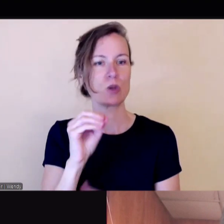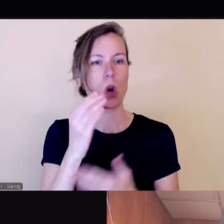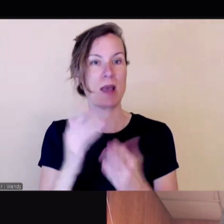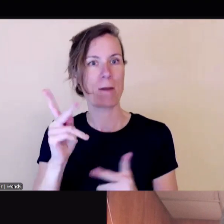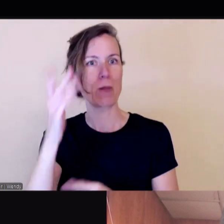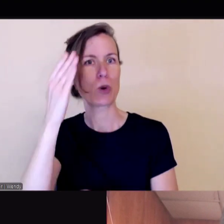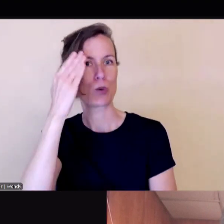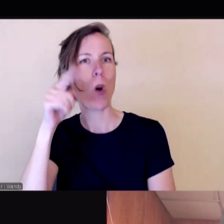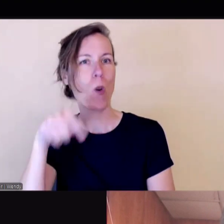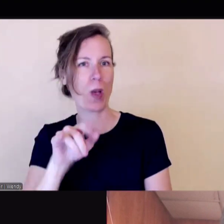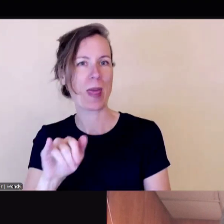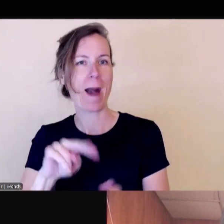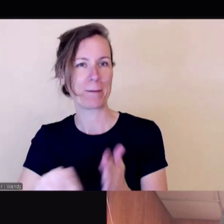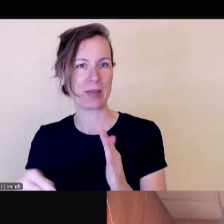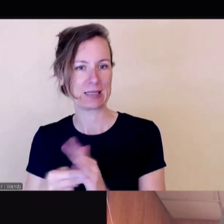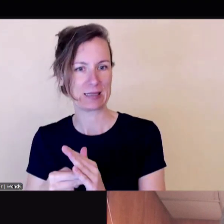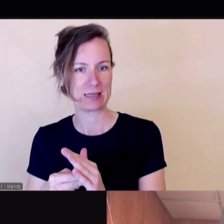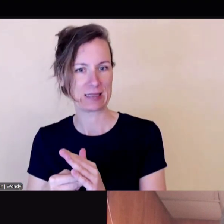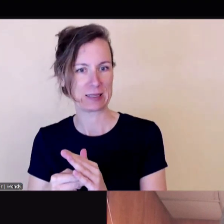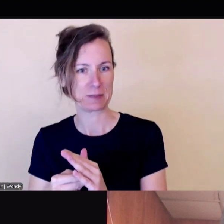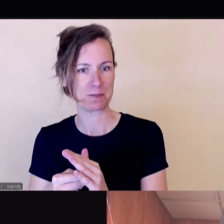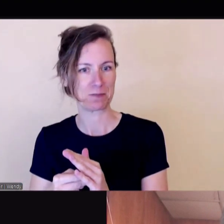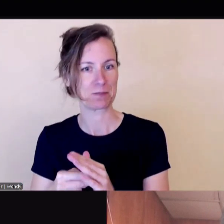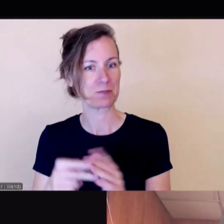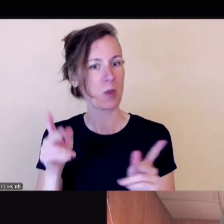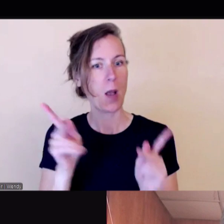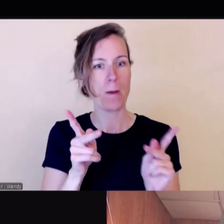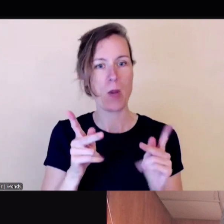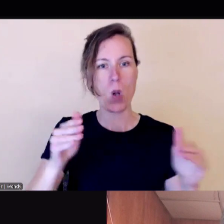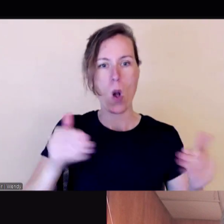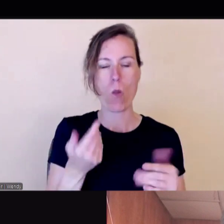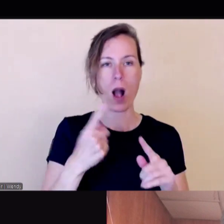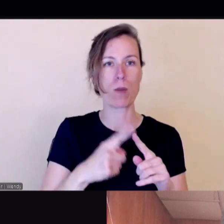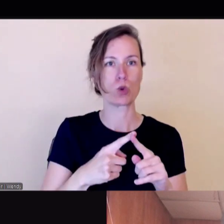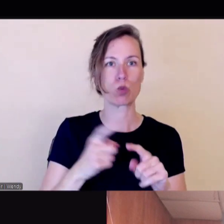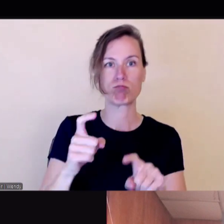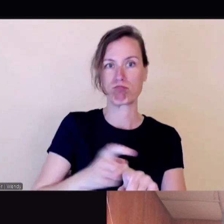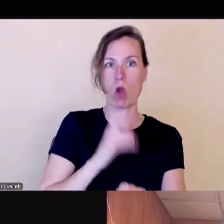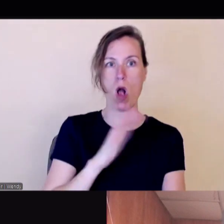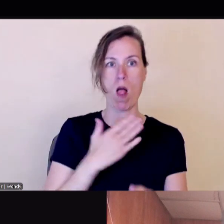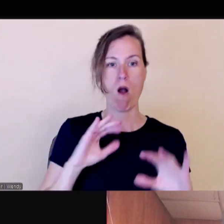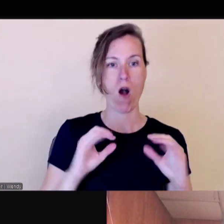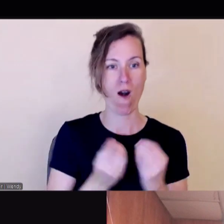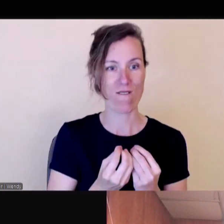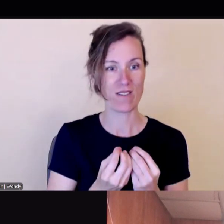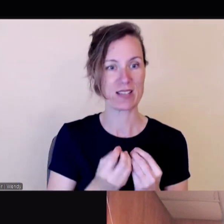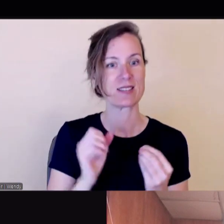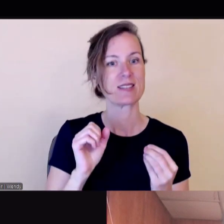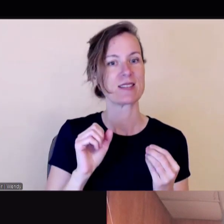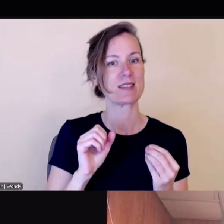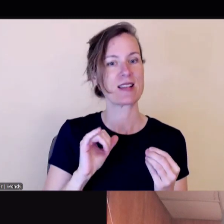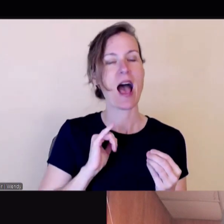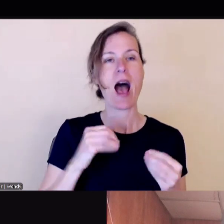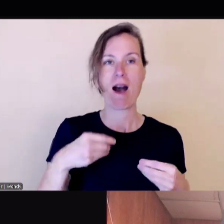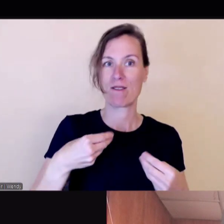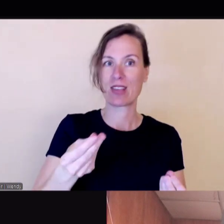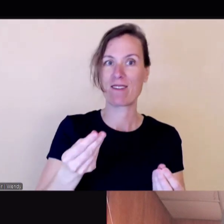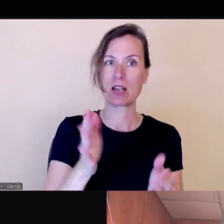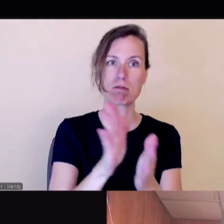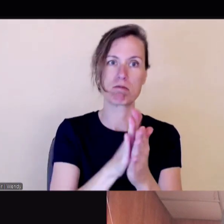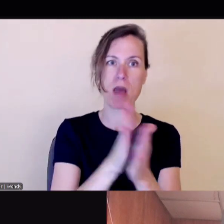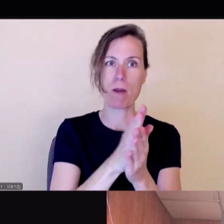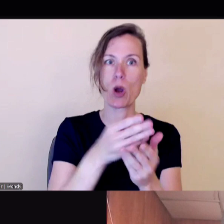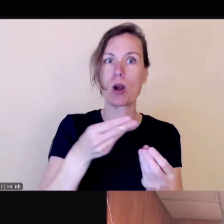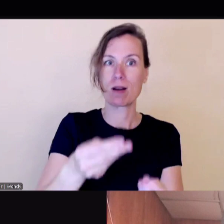phone our office. I've given brochures to the city before. I can bring more if we need more, but our phone number is